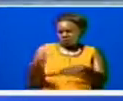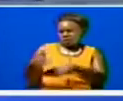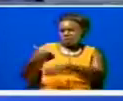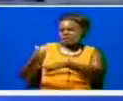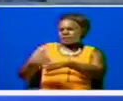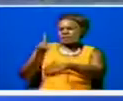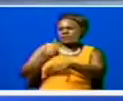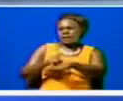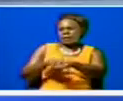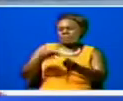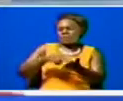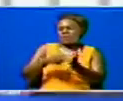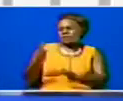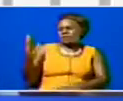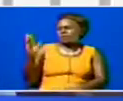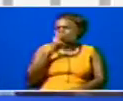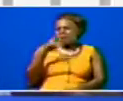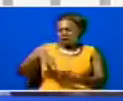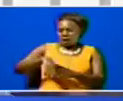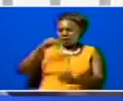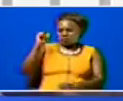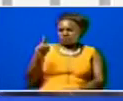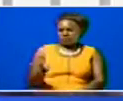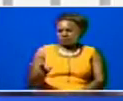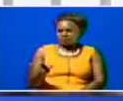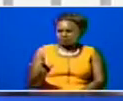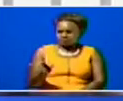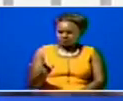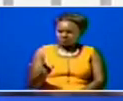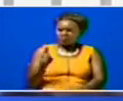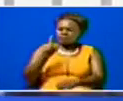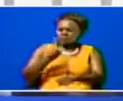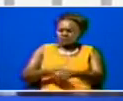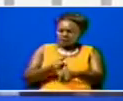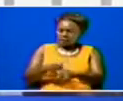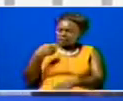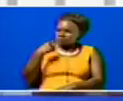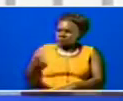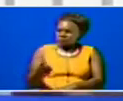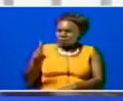a security threat. Out of that, as you were told,